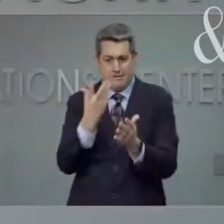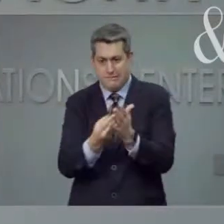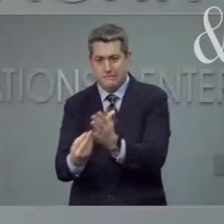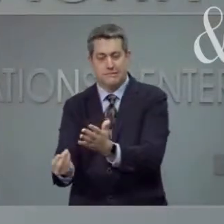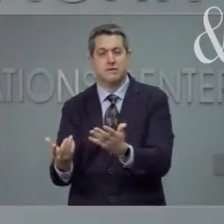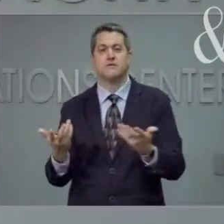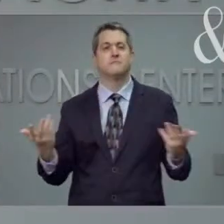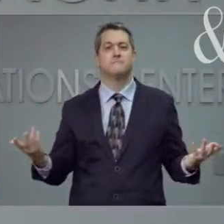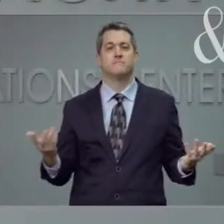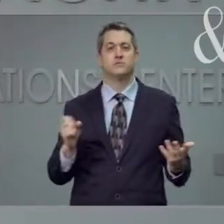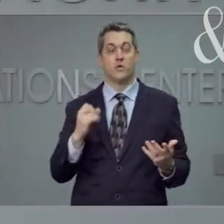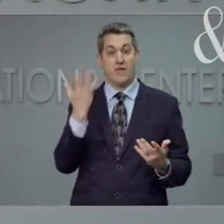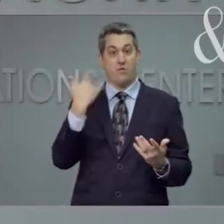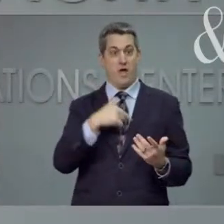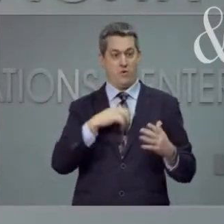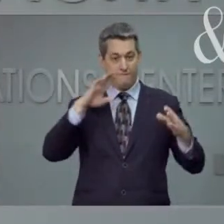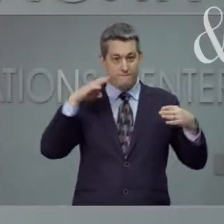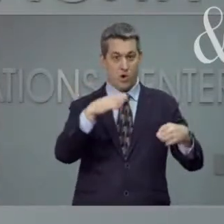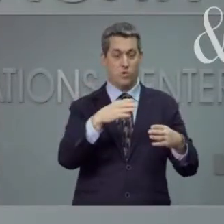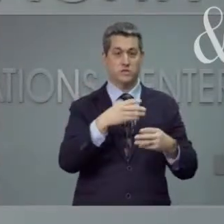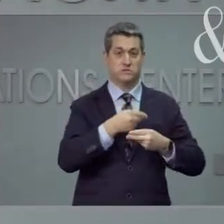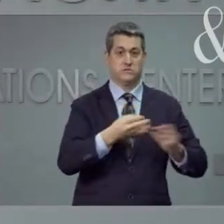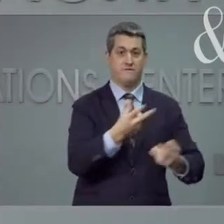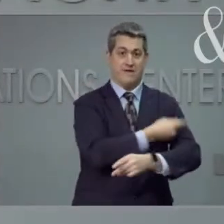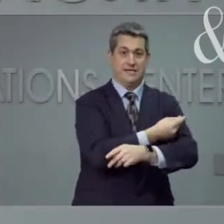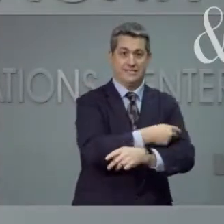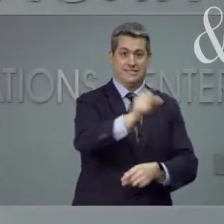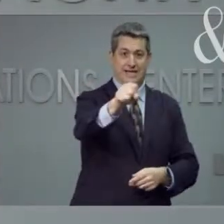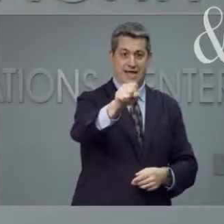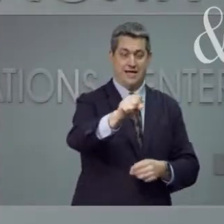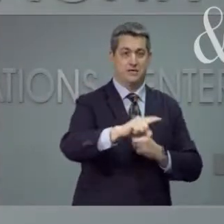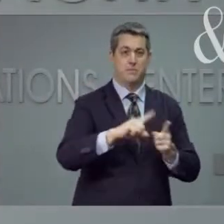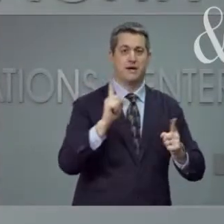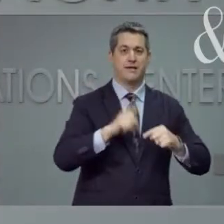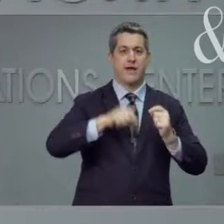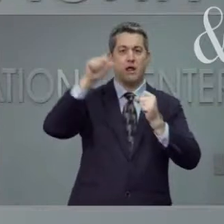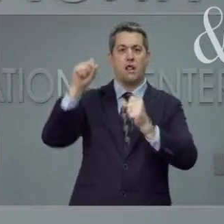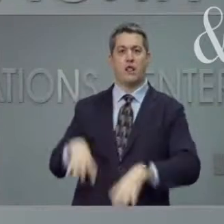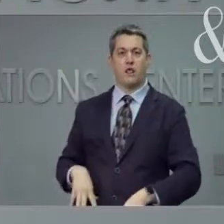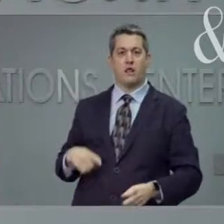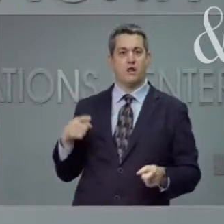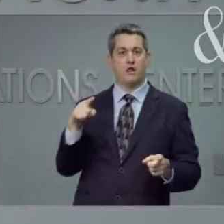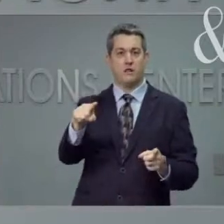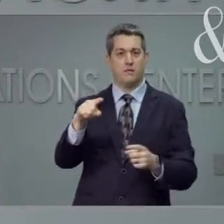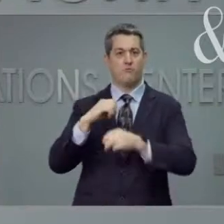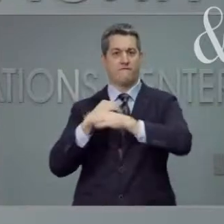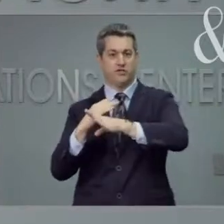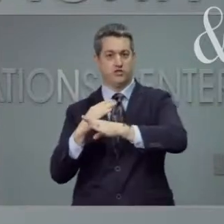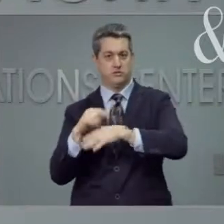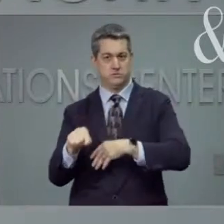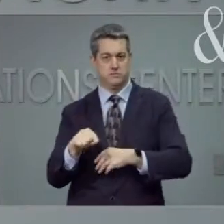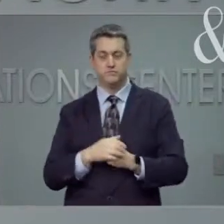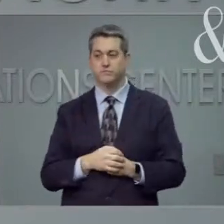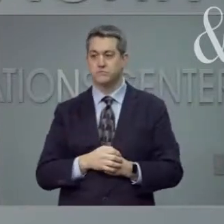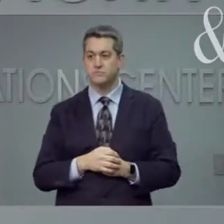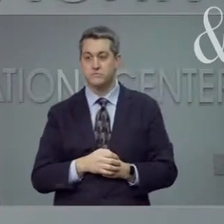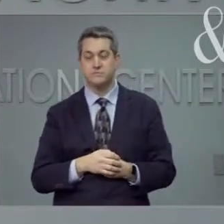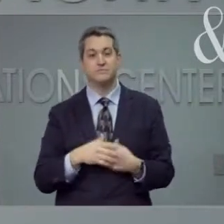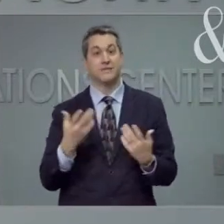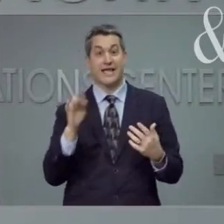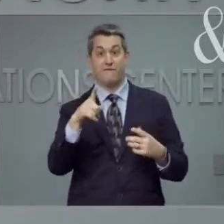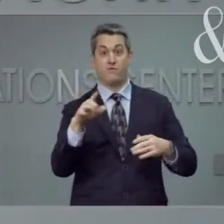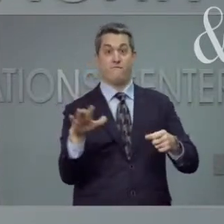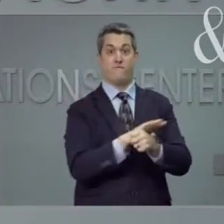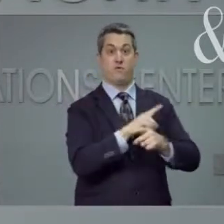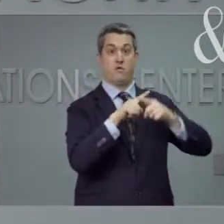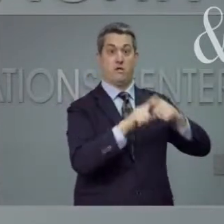this vaccine distribution and making sure vaccines get in people's arms. The problem with relying on vaccines,